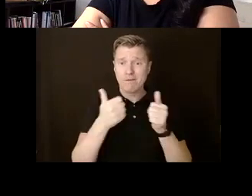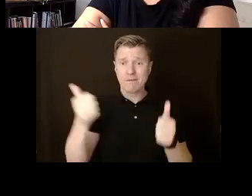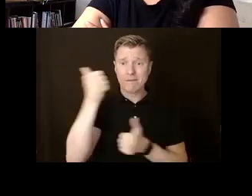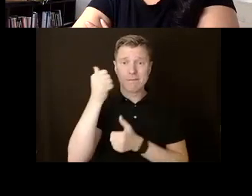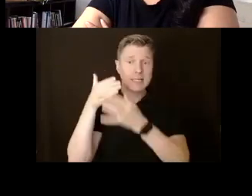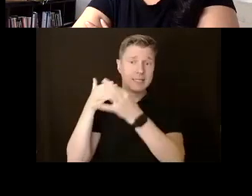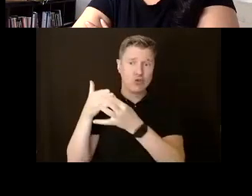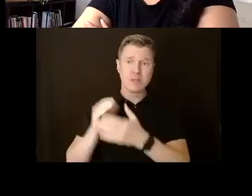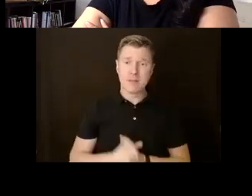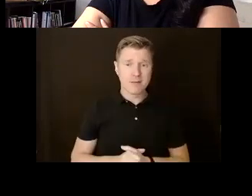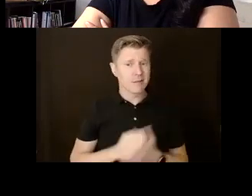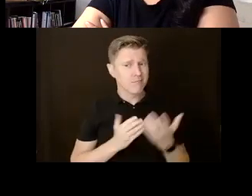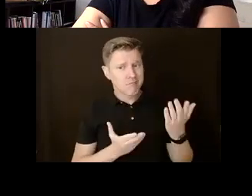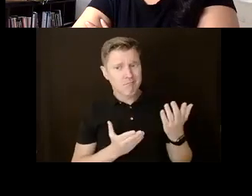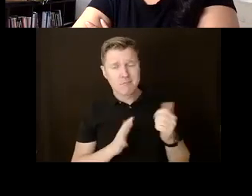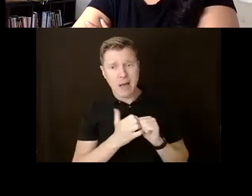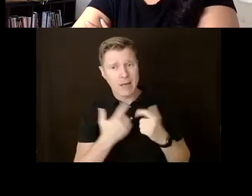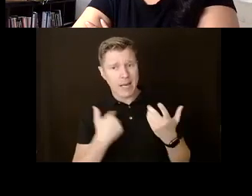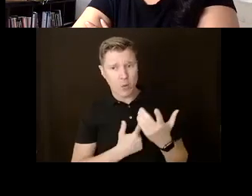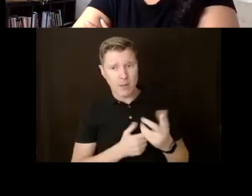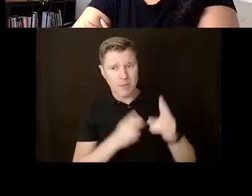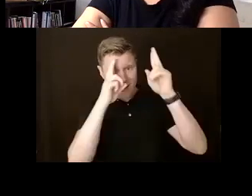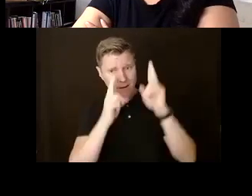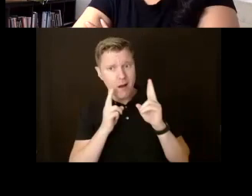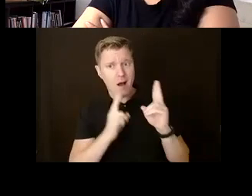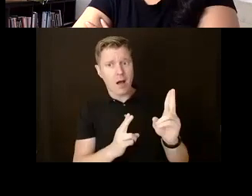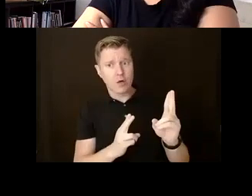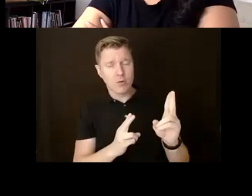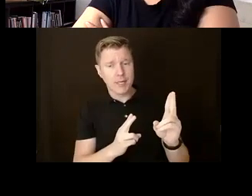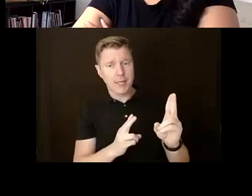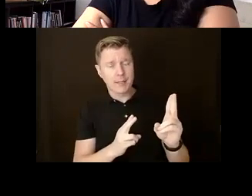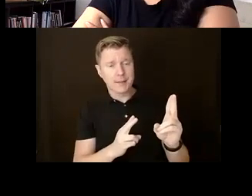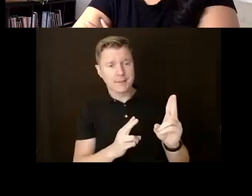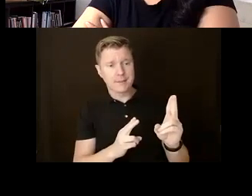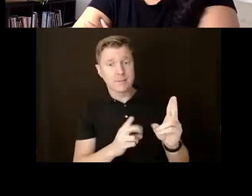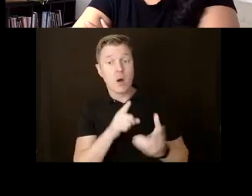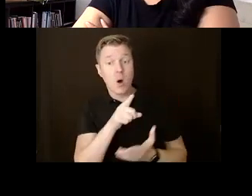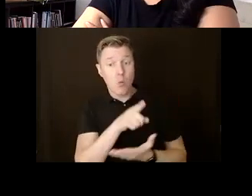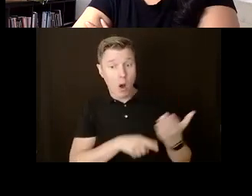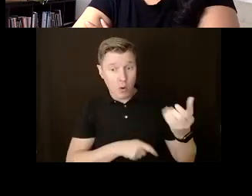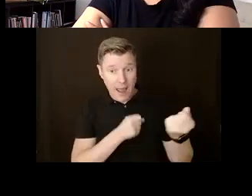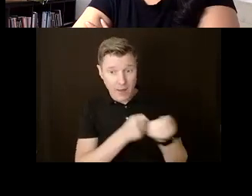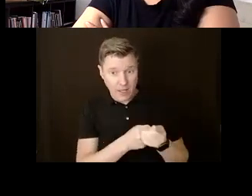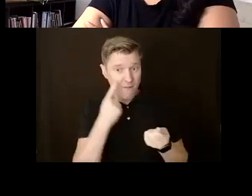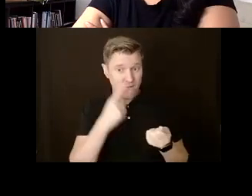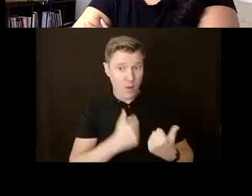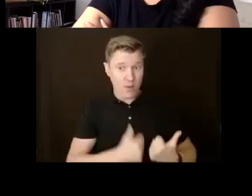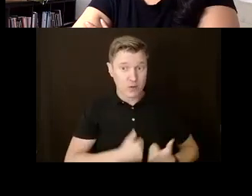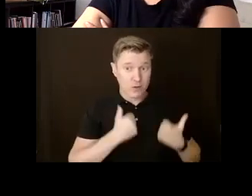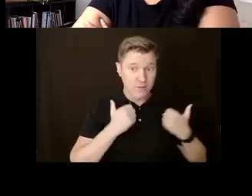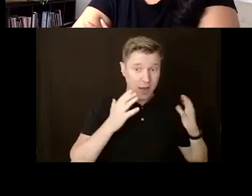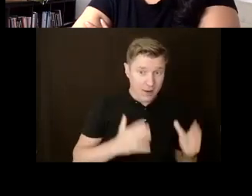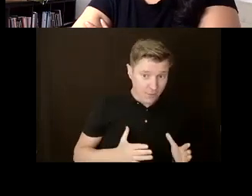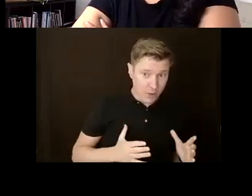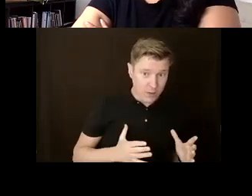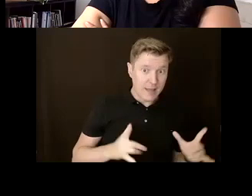like how can we really be like honoring what we're advocating for our survivors and making